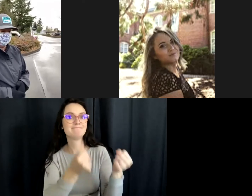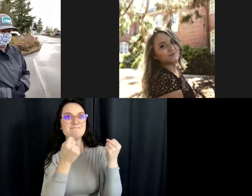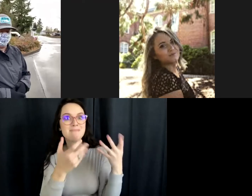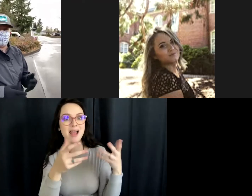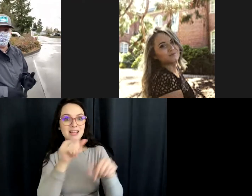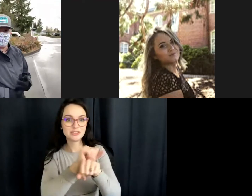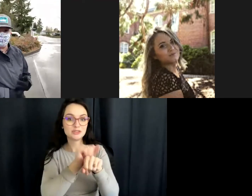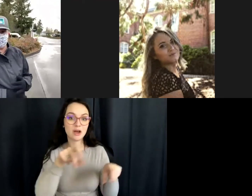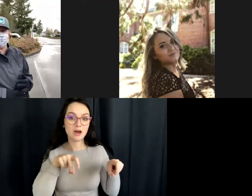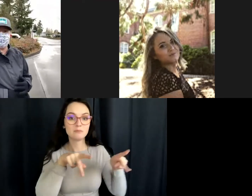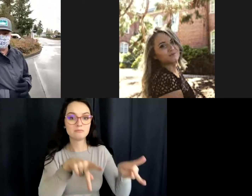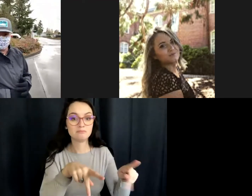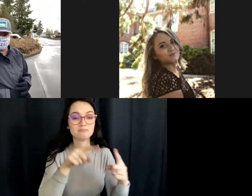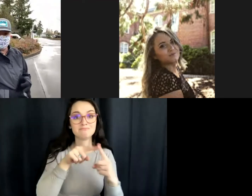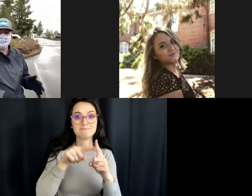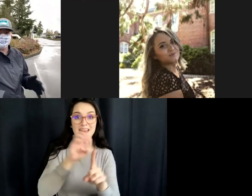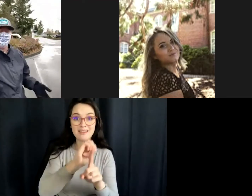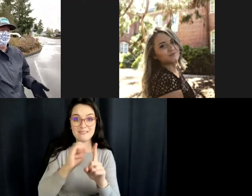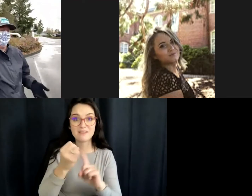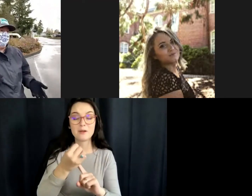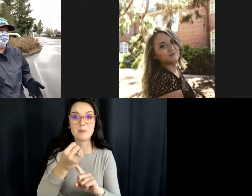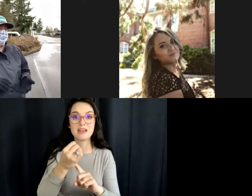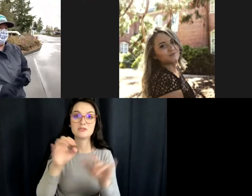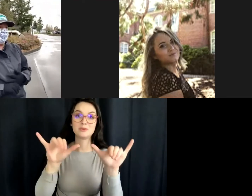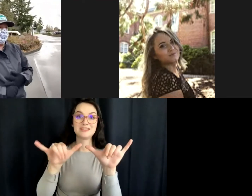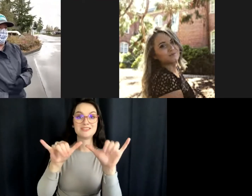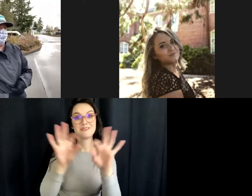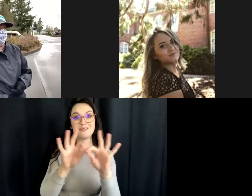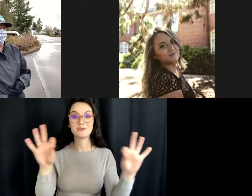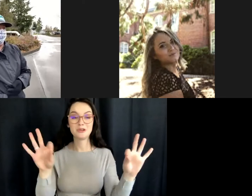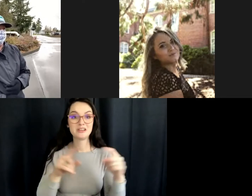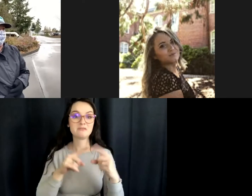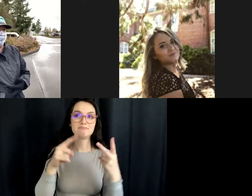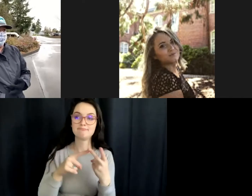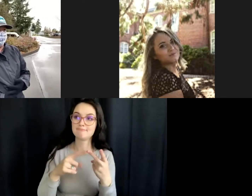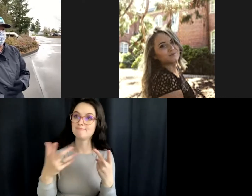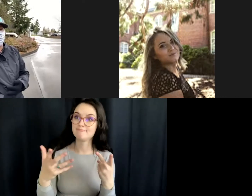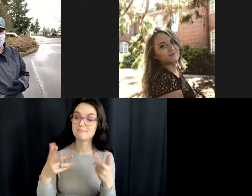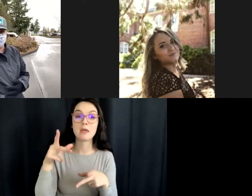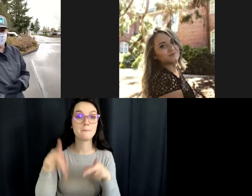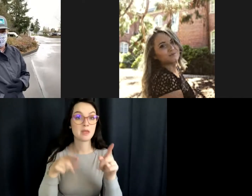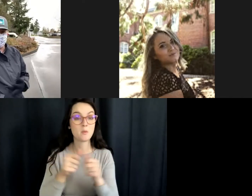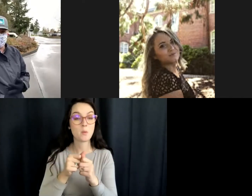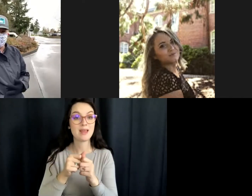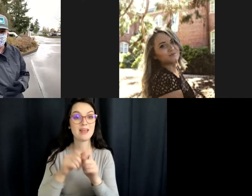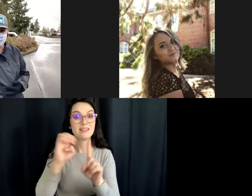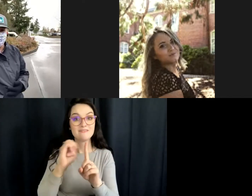Yeah. We also have electricians because a lot of our process does have electricity using